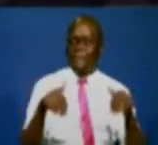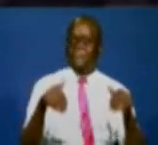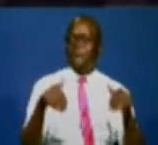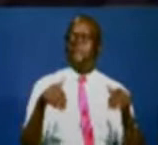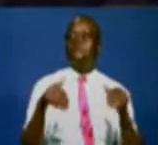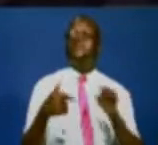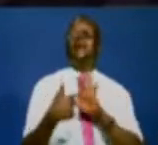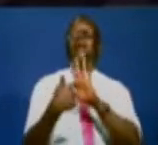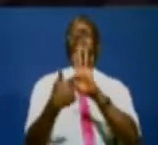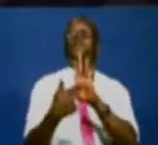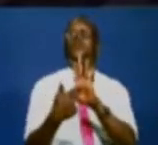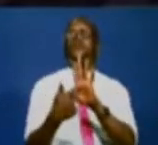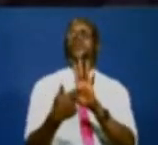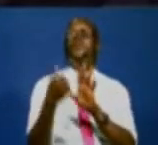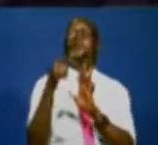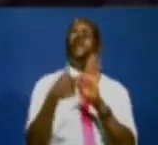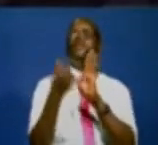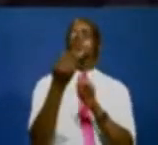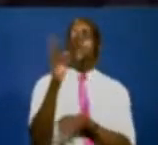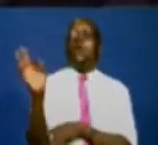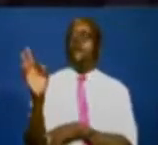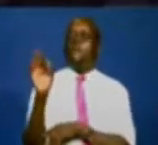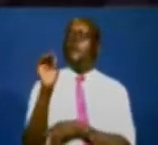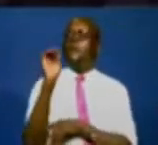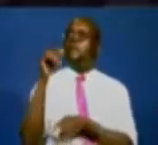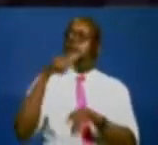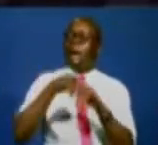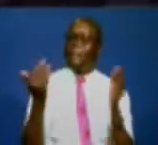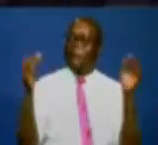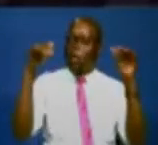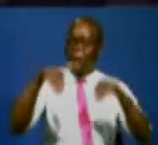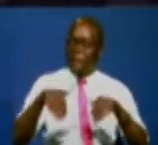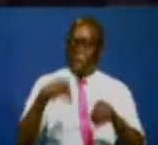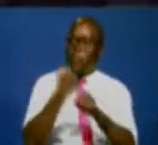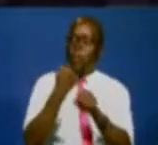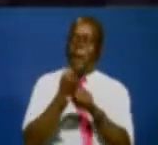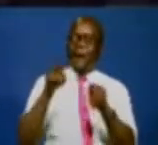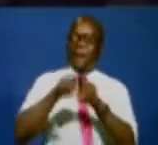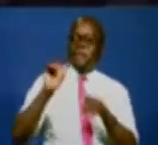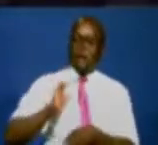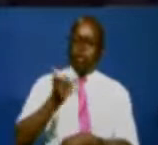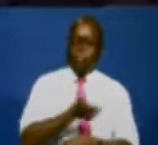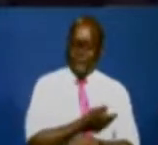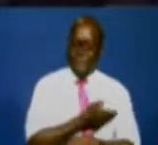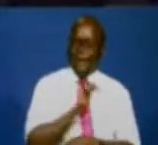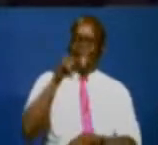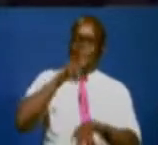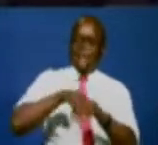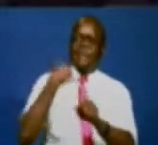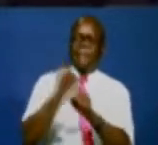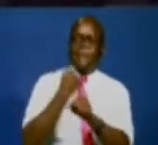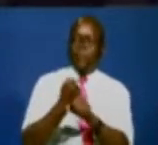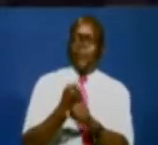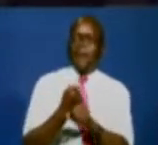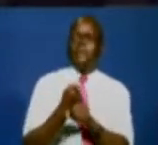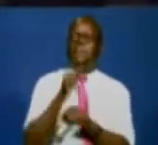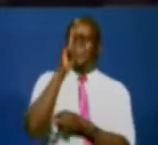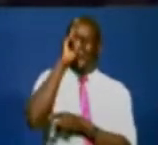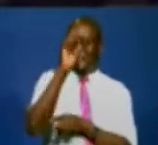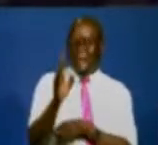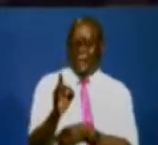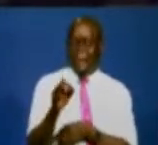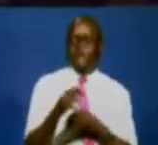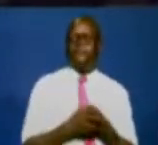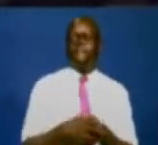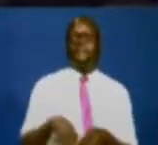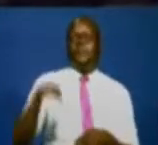exhibition. When Congress is in committee, Congress is at work. Mr.